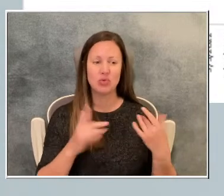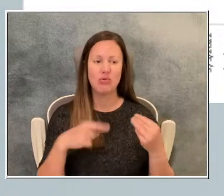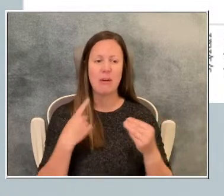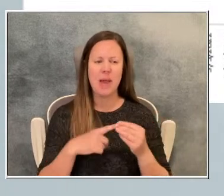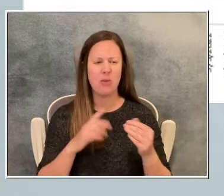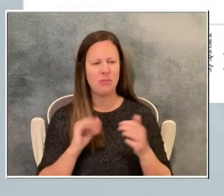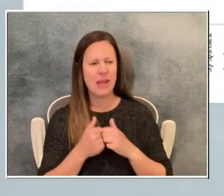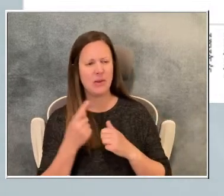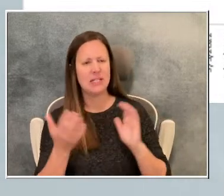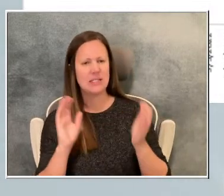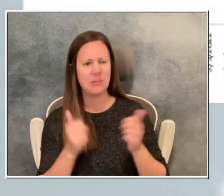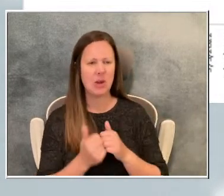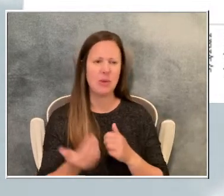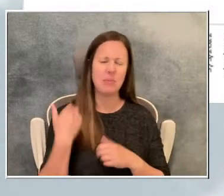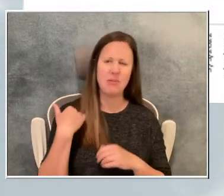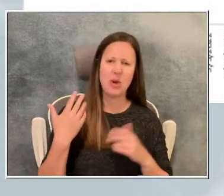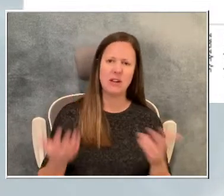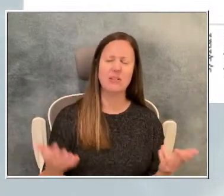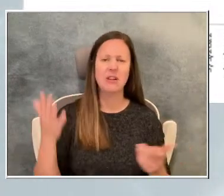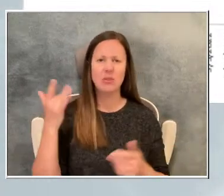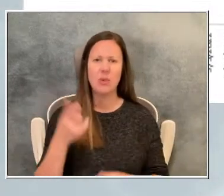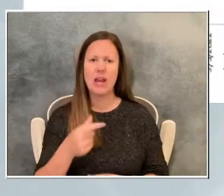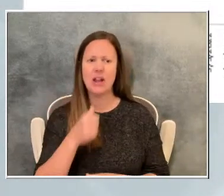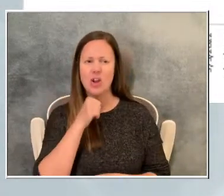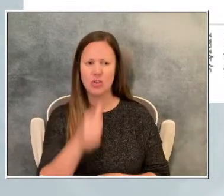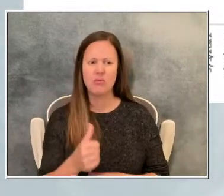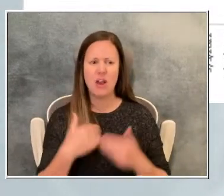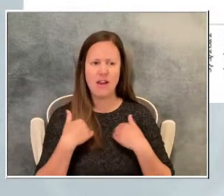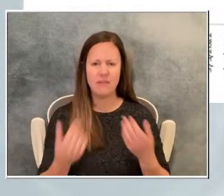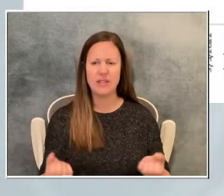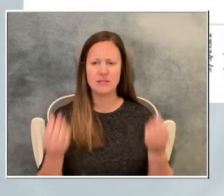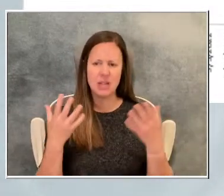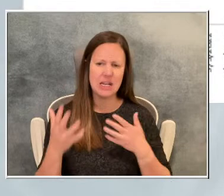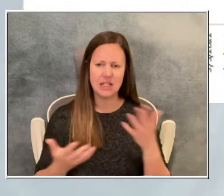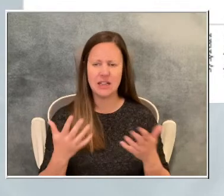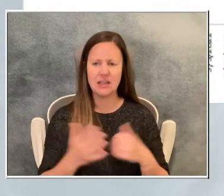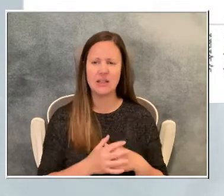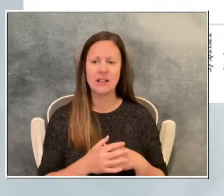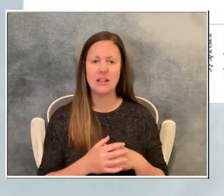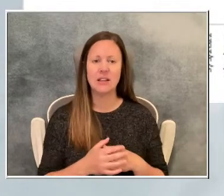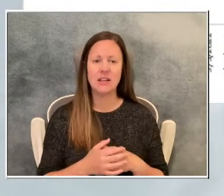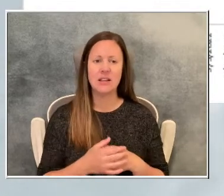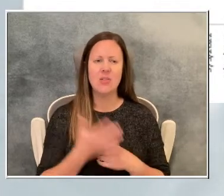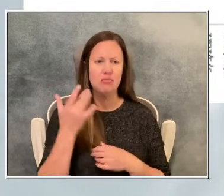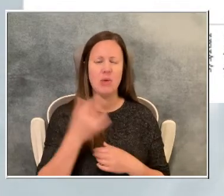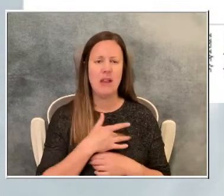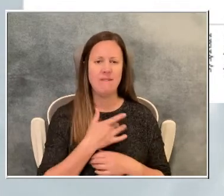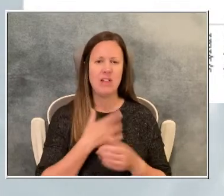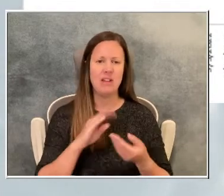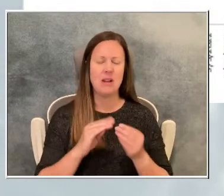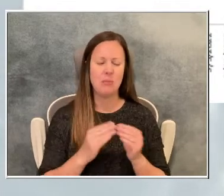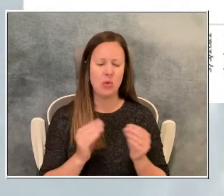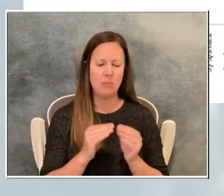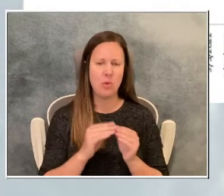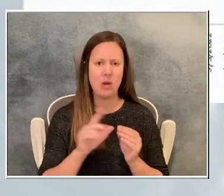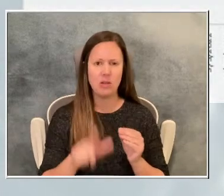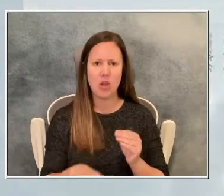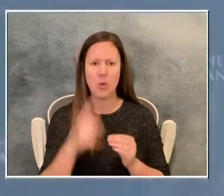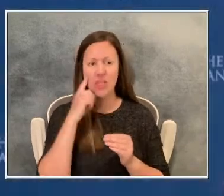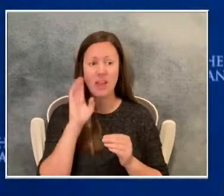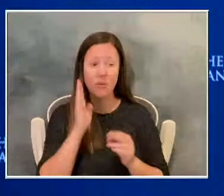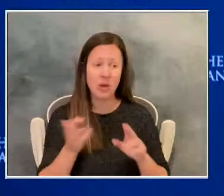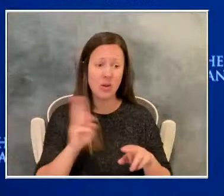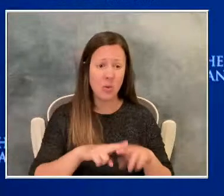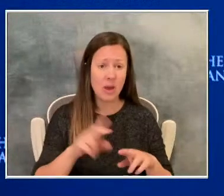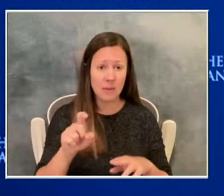before? Why are you not presenting as many, or why do we think the numbers are lower, and do you think they will be higher? Obviously, if the